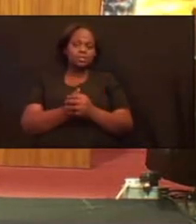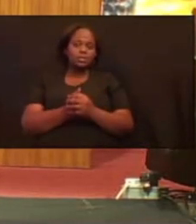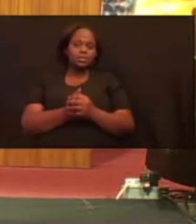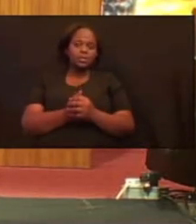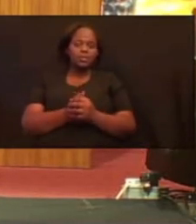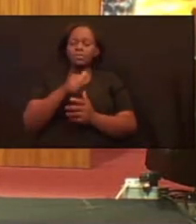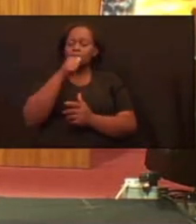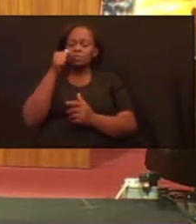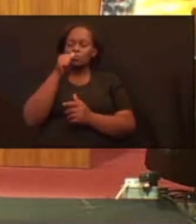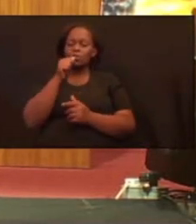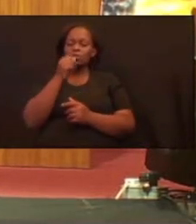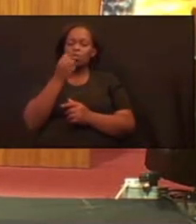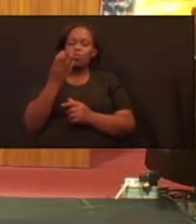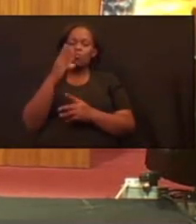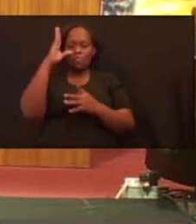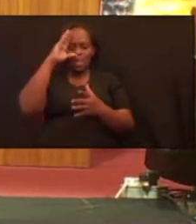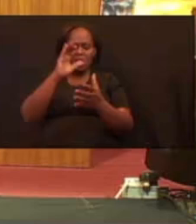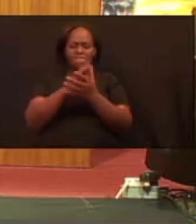doctrine.